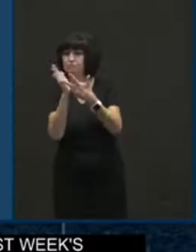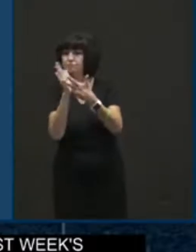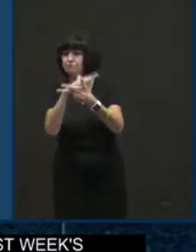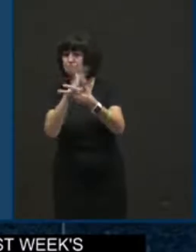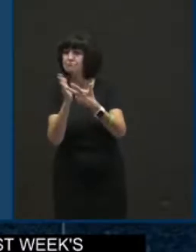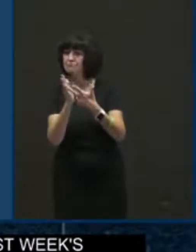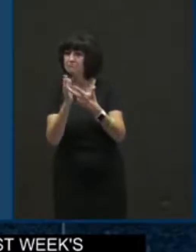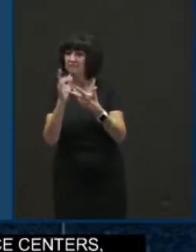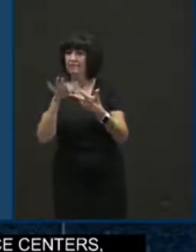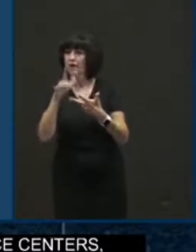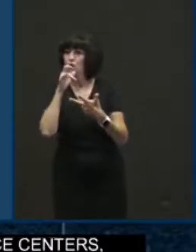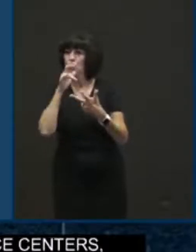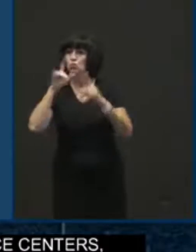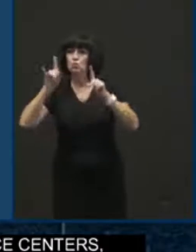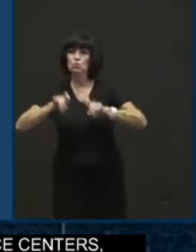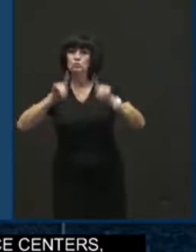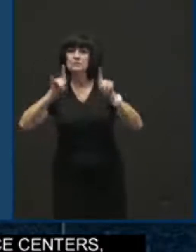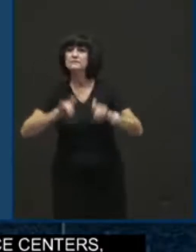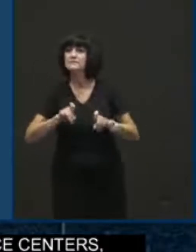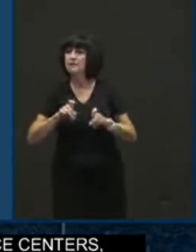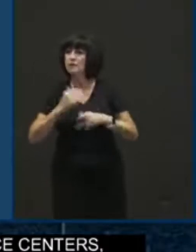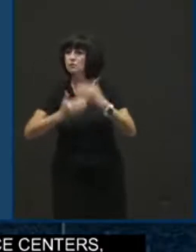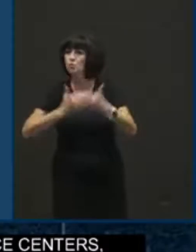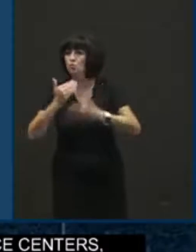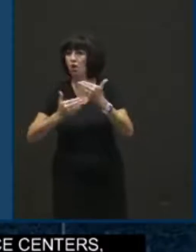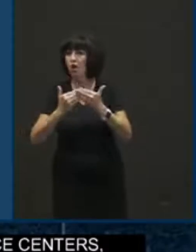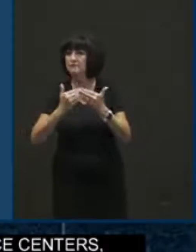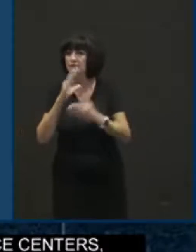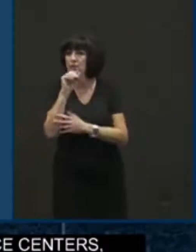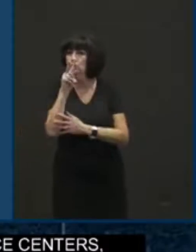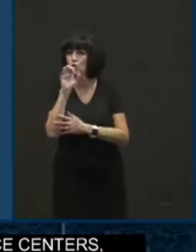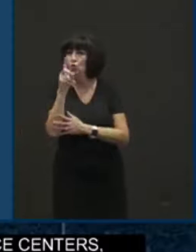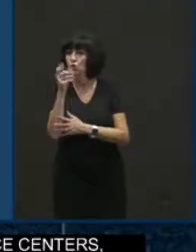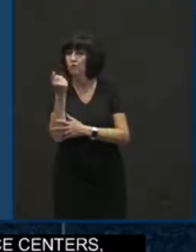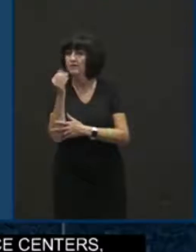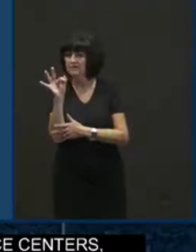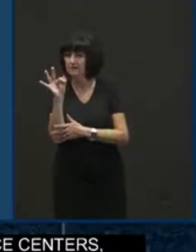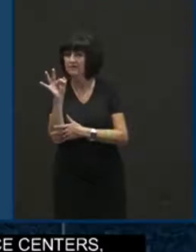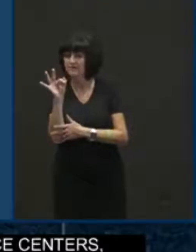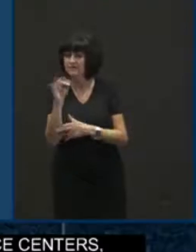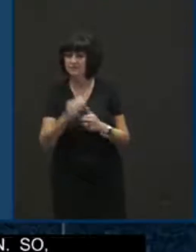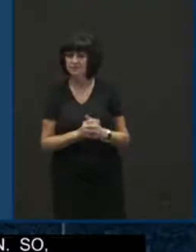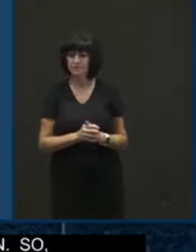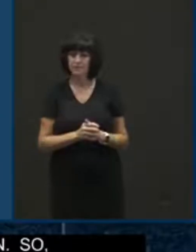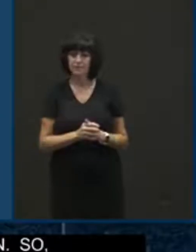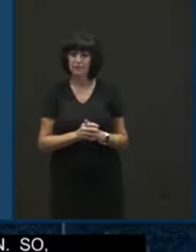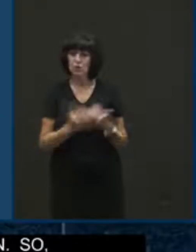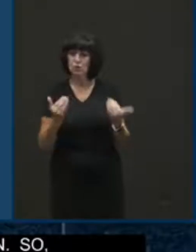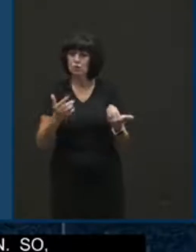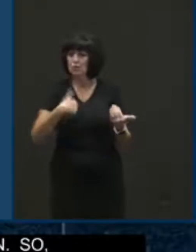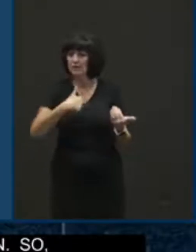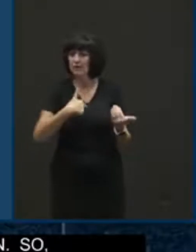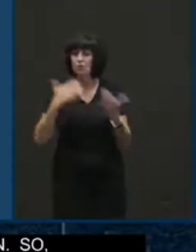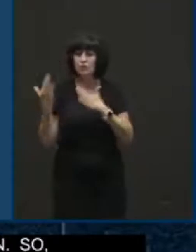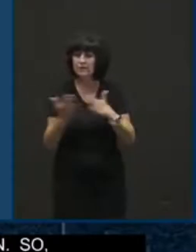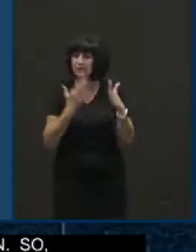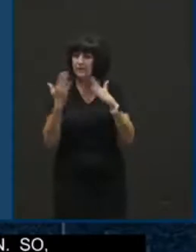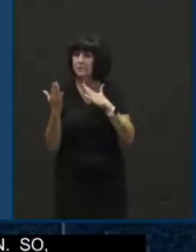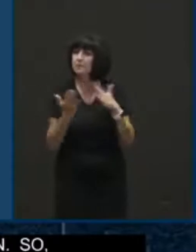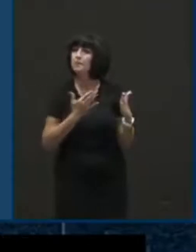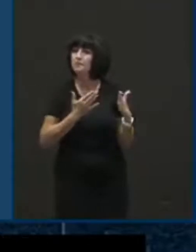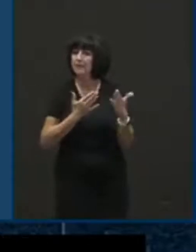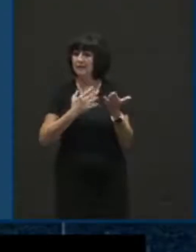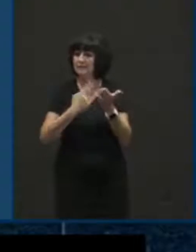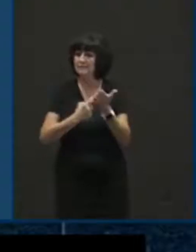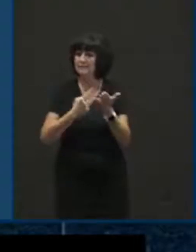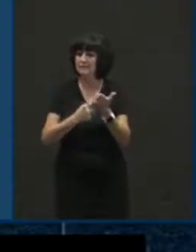also vaccine planning, a lot of discussion on our communications with the White House Task Force about